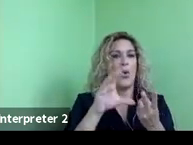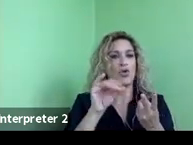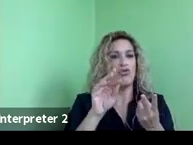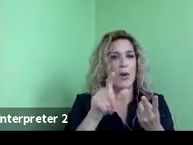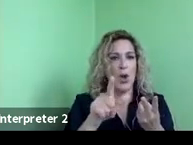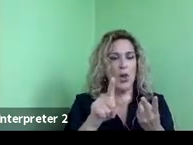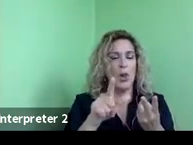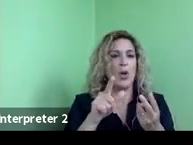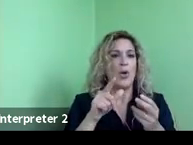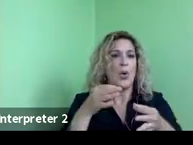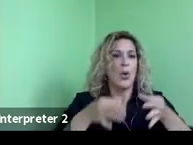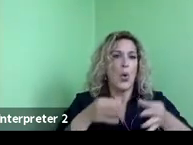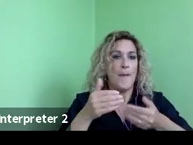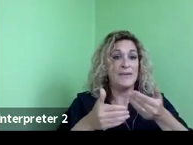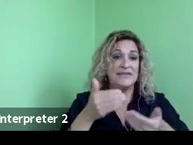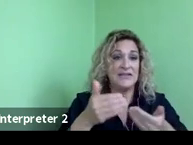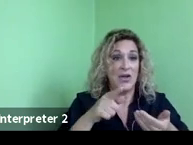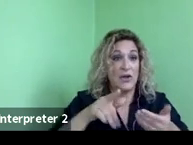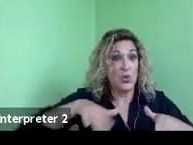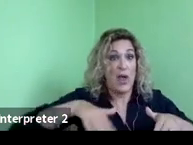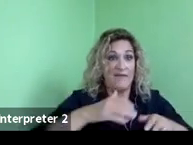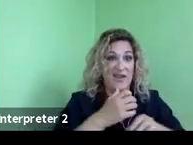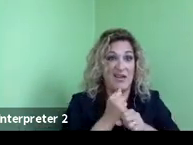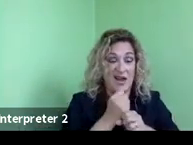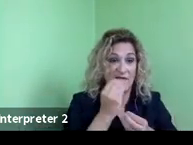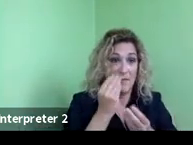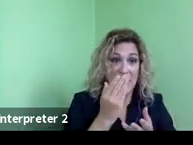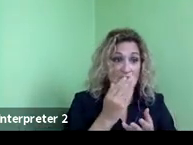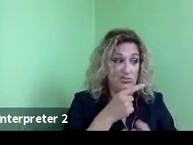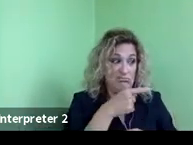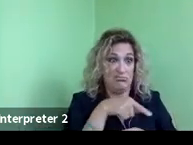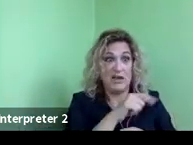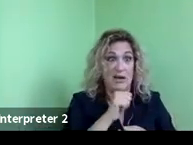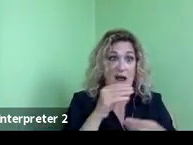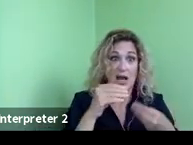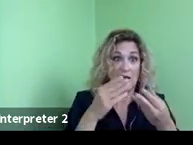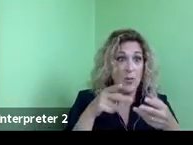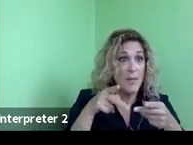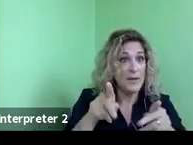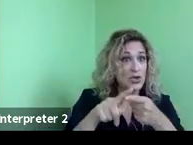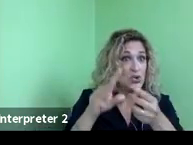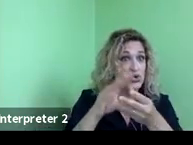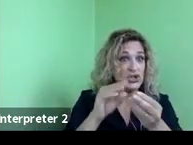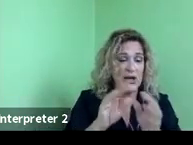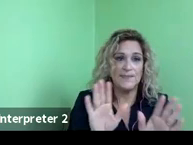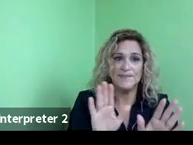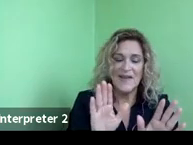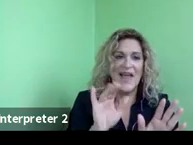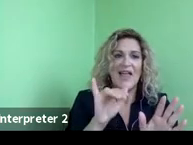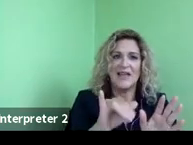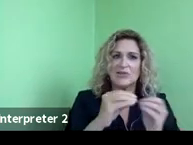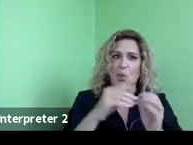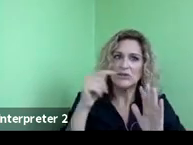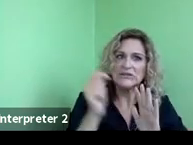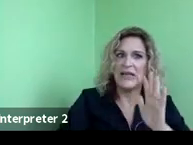given information or permission to share. So anyway, it's sort of more of a longer